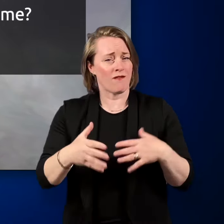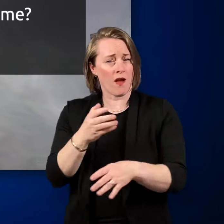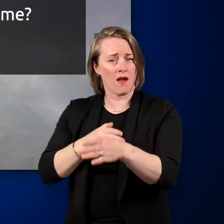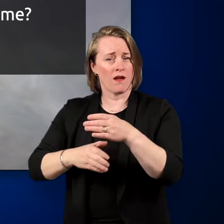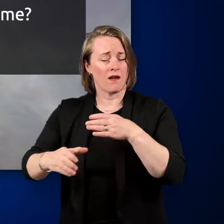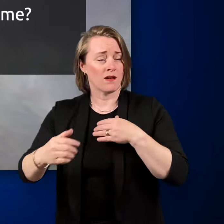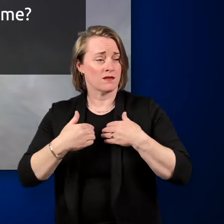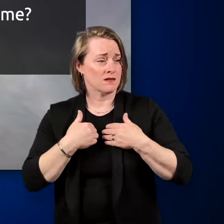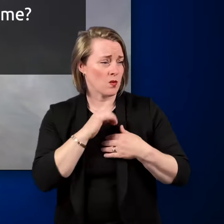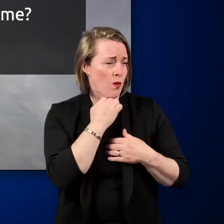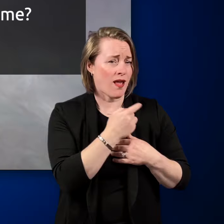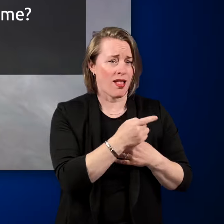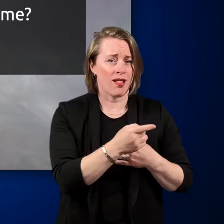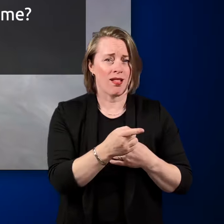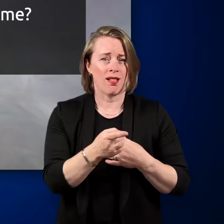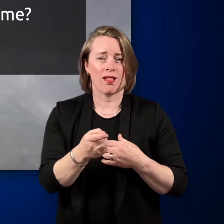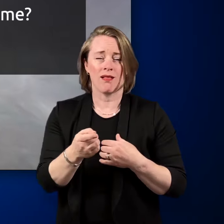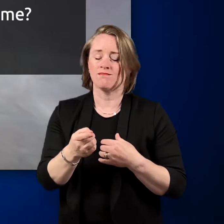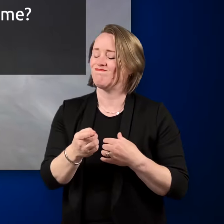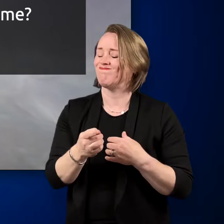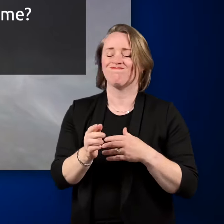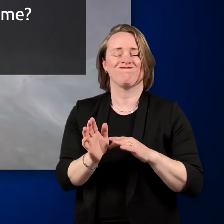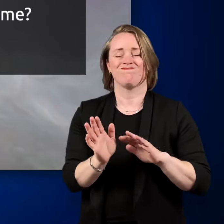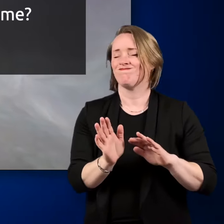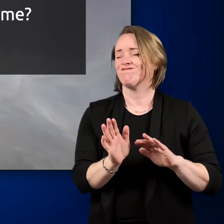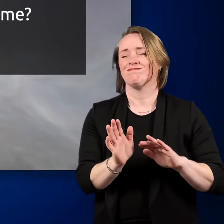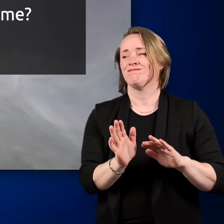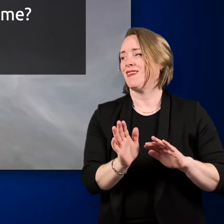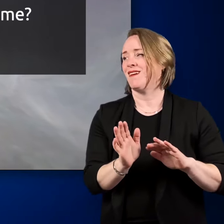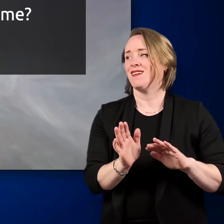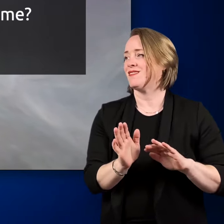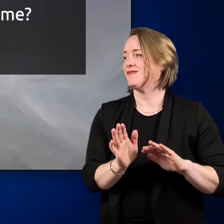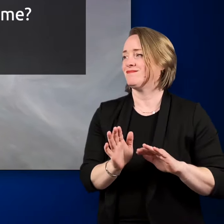Even suffering in my